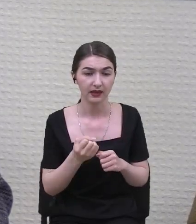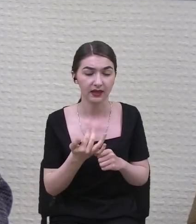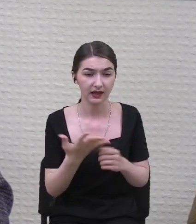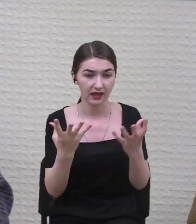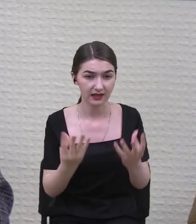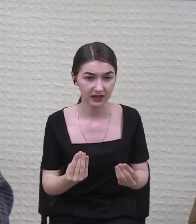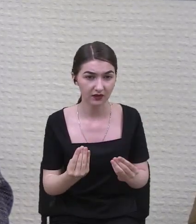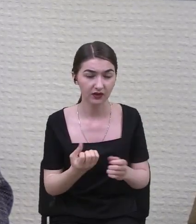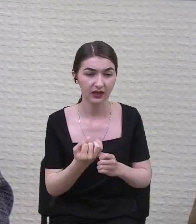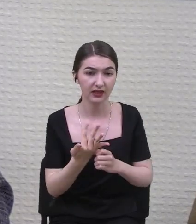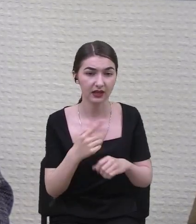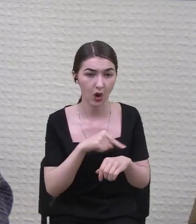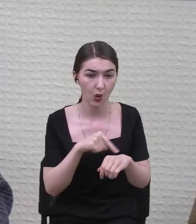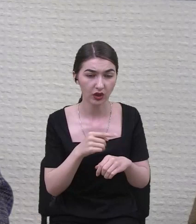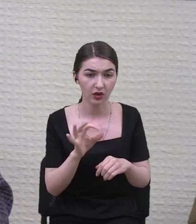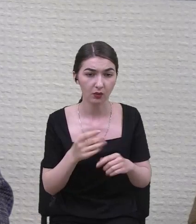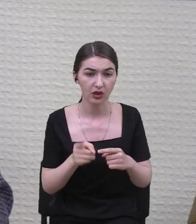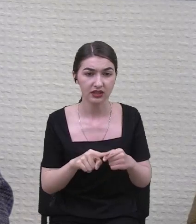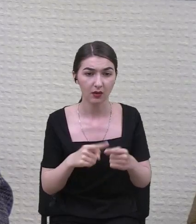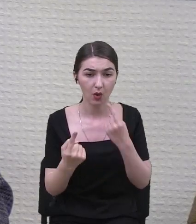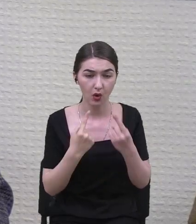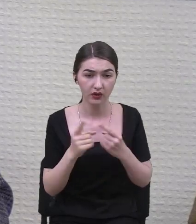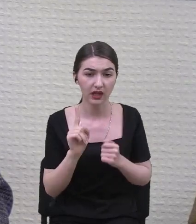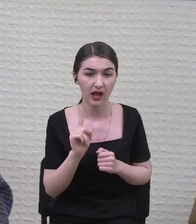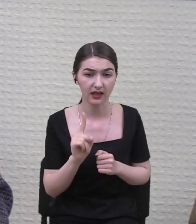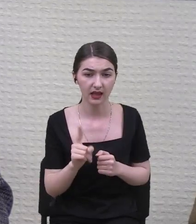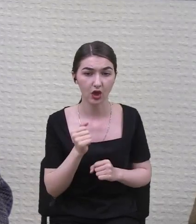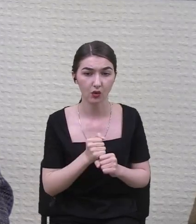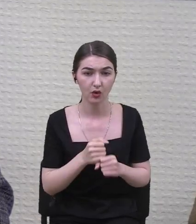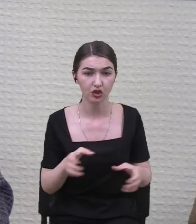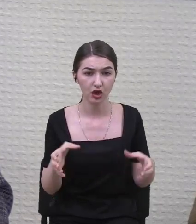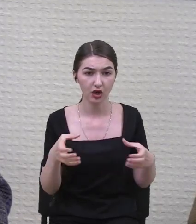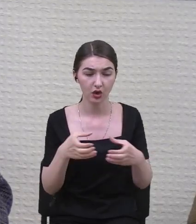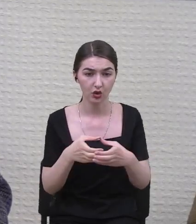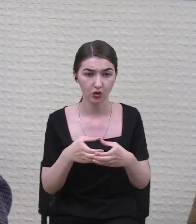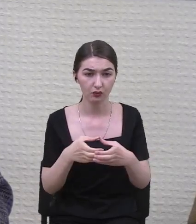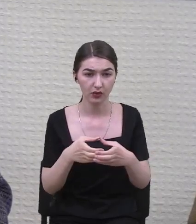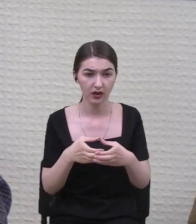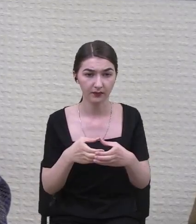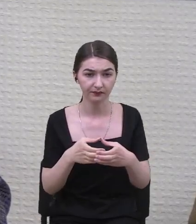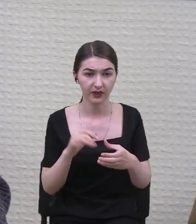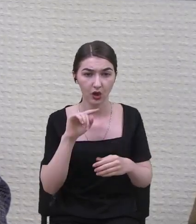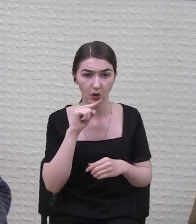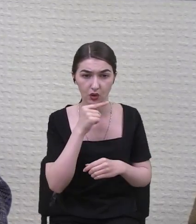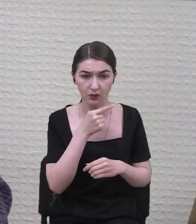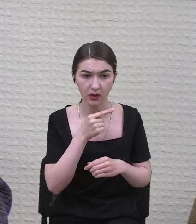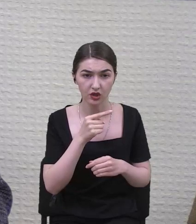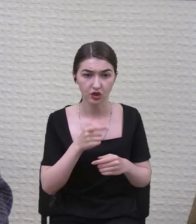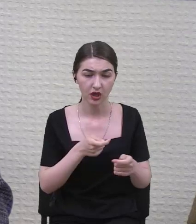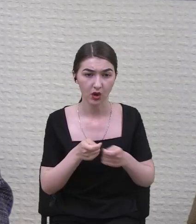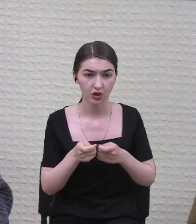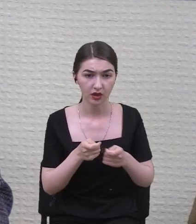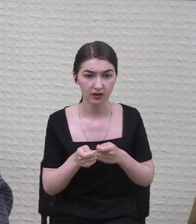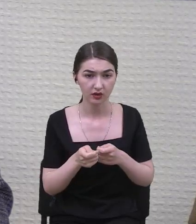from the cash working group and our economic recovery coordinator to really ask questions that we might not have asked so far,